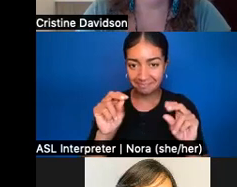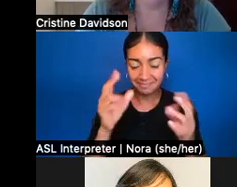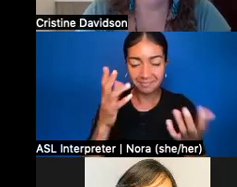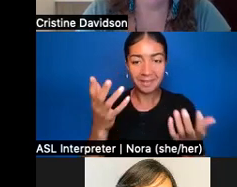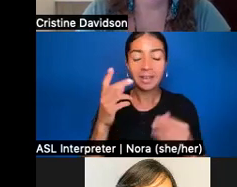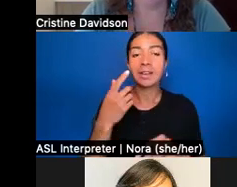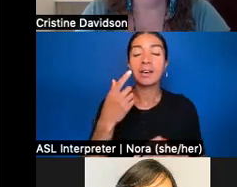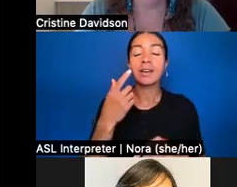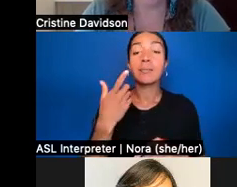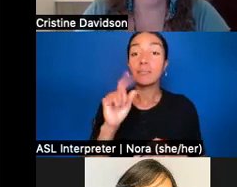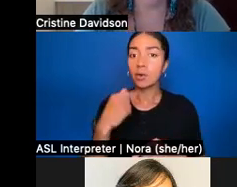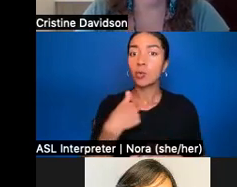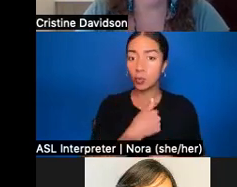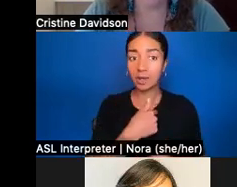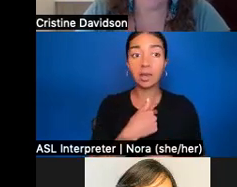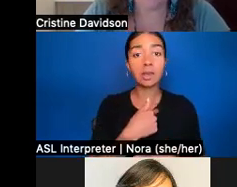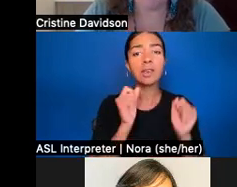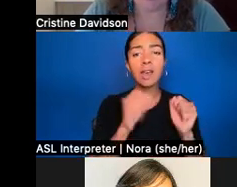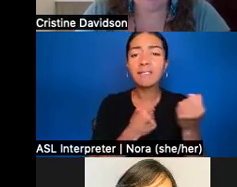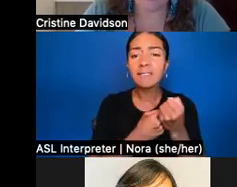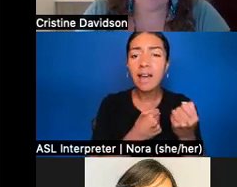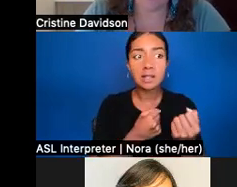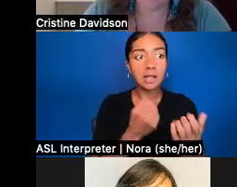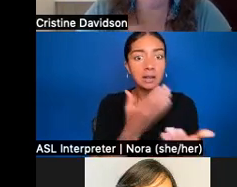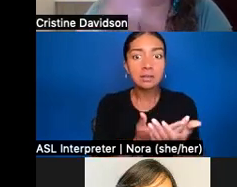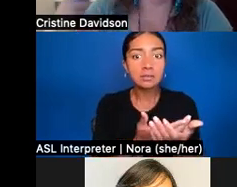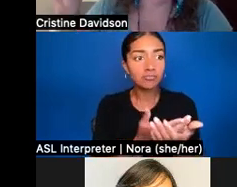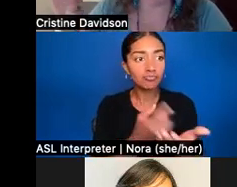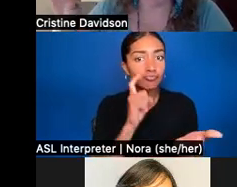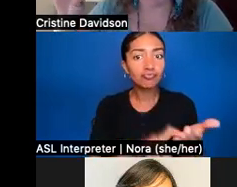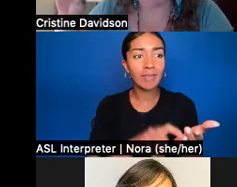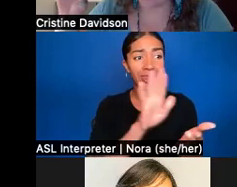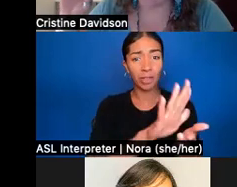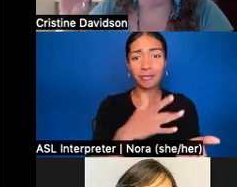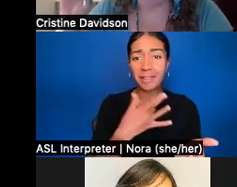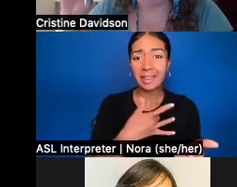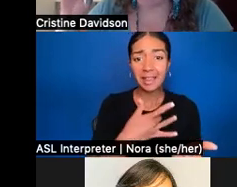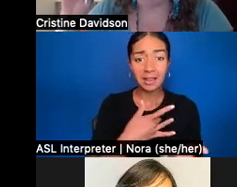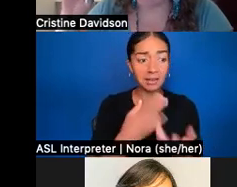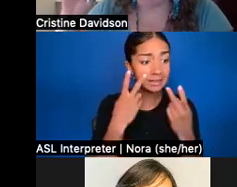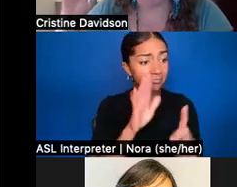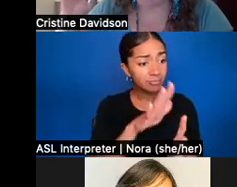feeling, right? And so what does it look like to validate in a way that moves towards